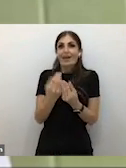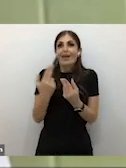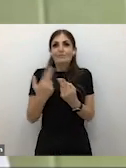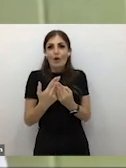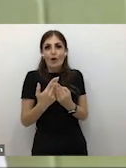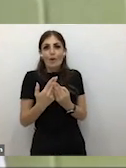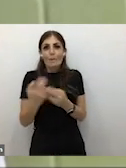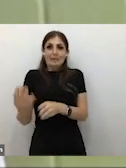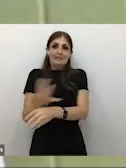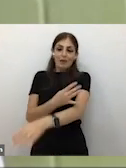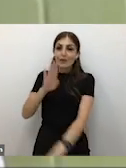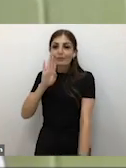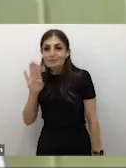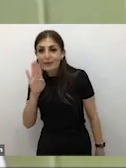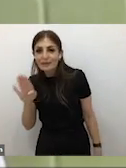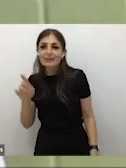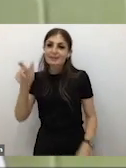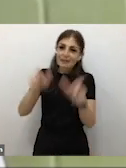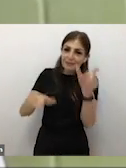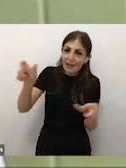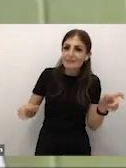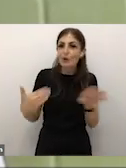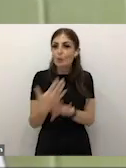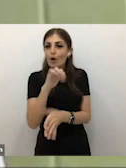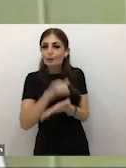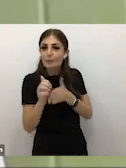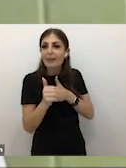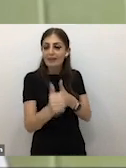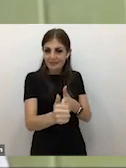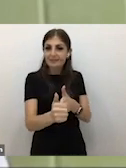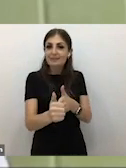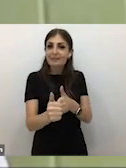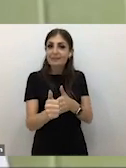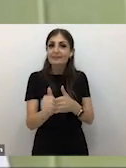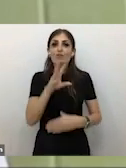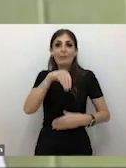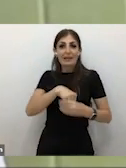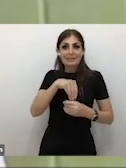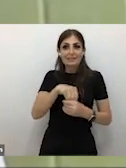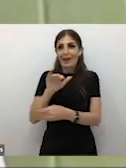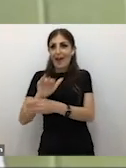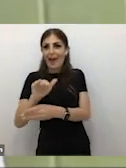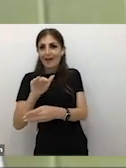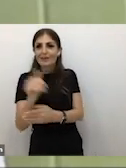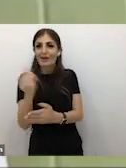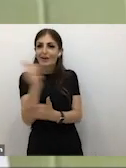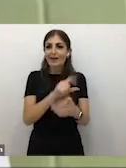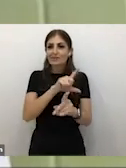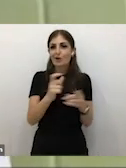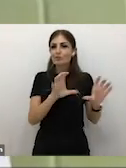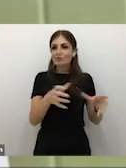generous and inspiring speakers and guests and workshop leaders from inside and outside the arts and cultural